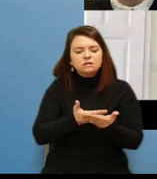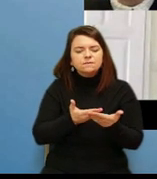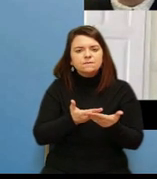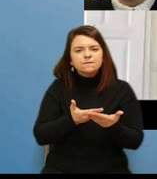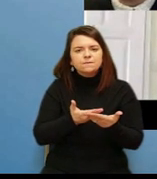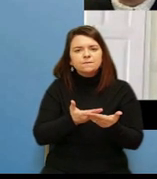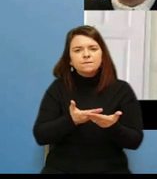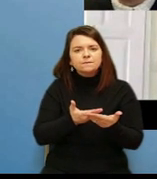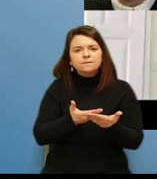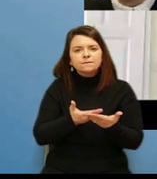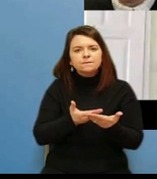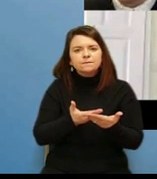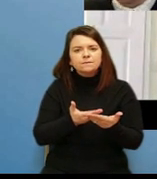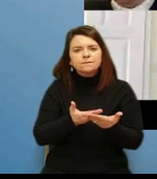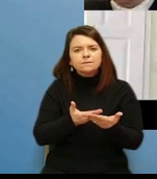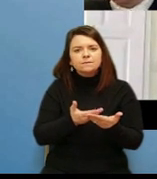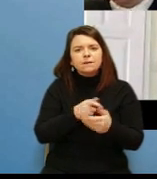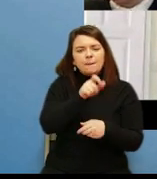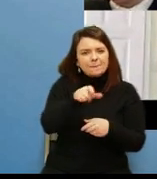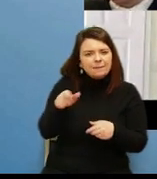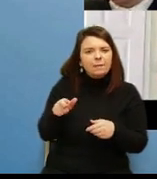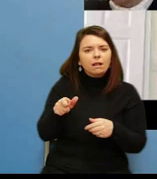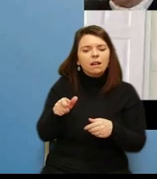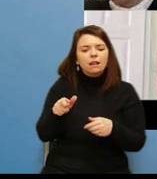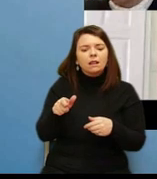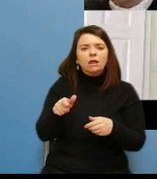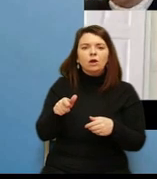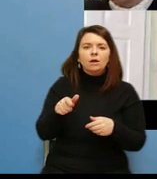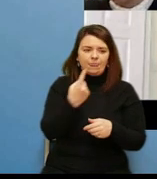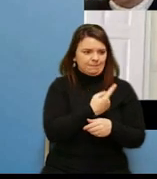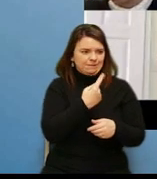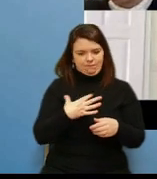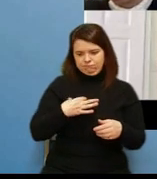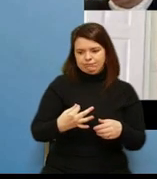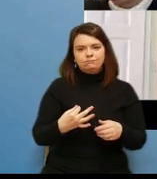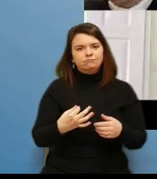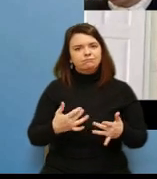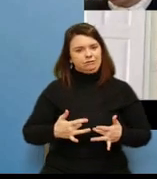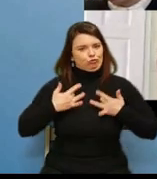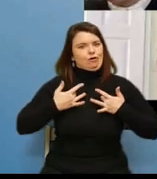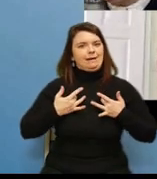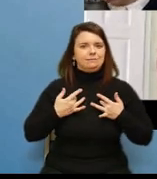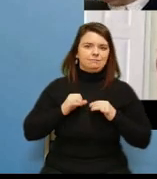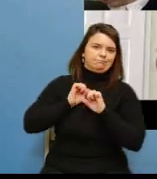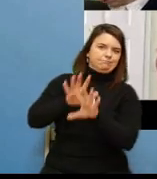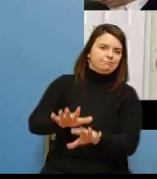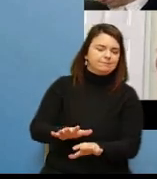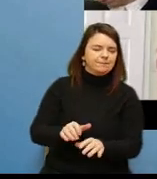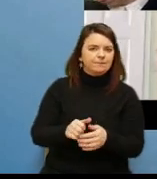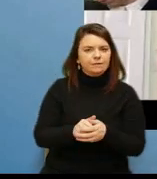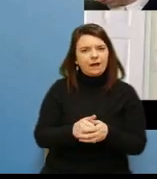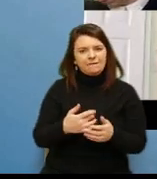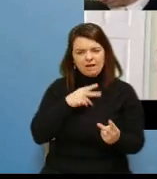lot of conversations along this line, and it is all anecdotal. So it's people that put themselves forward to express a